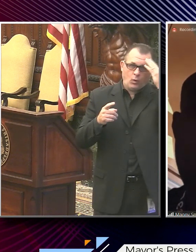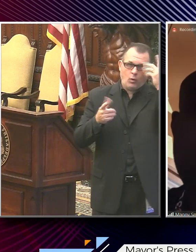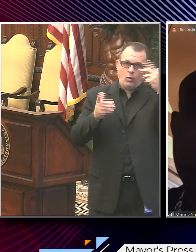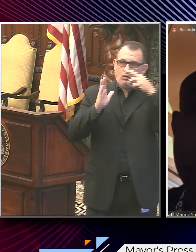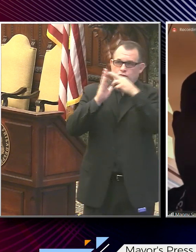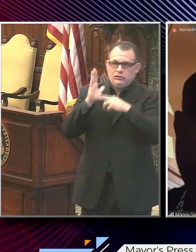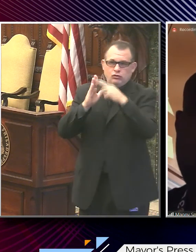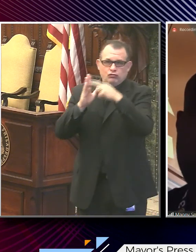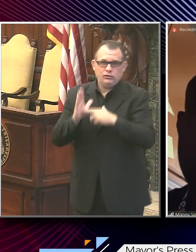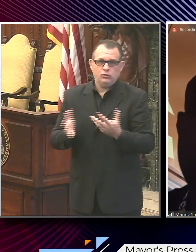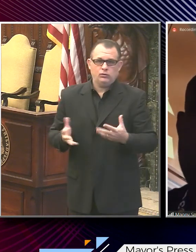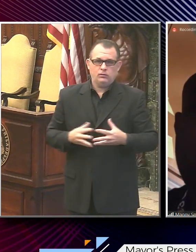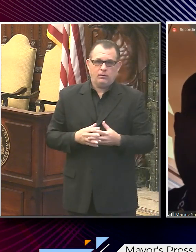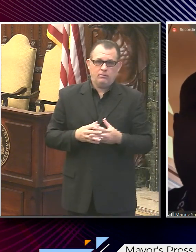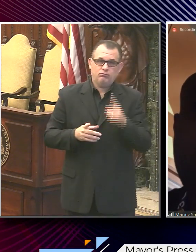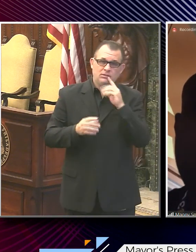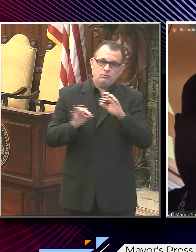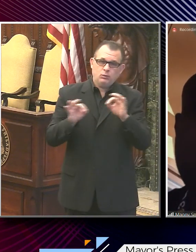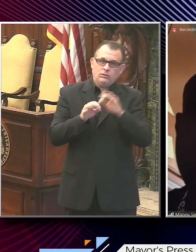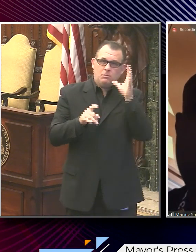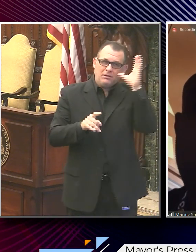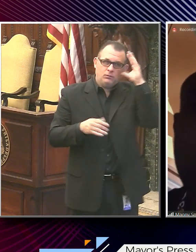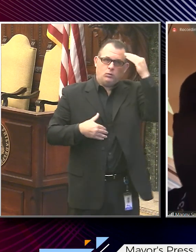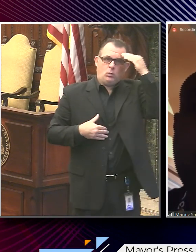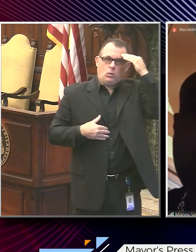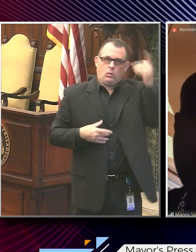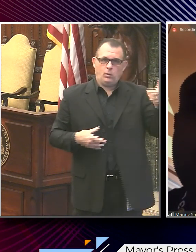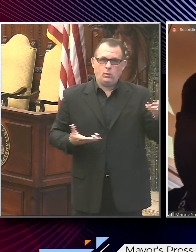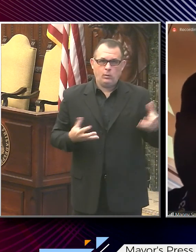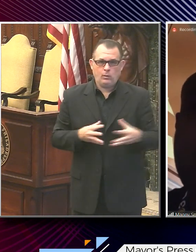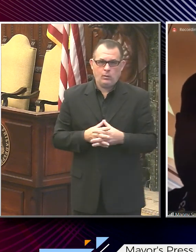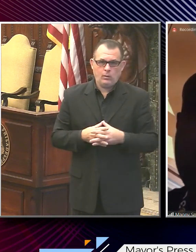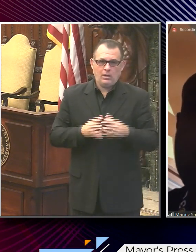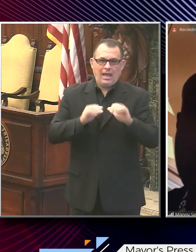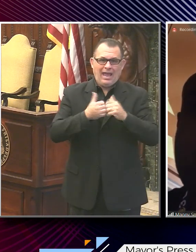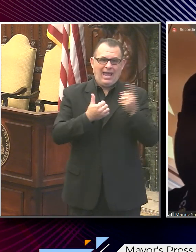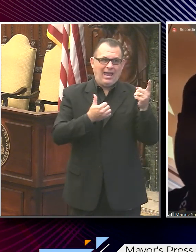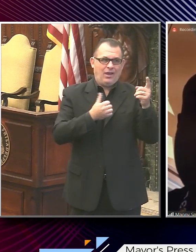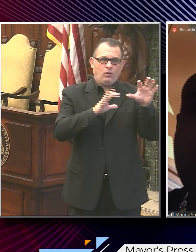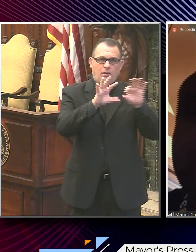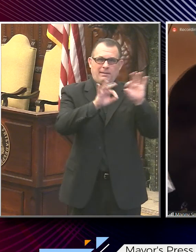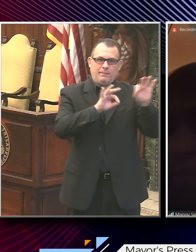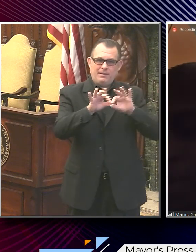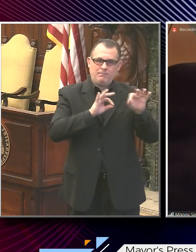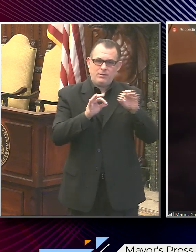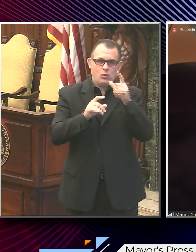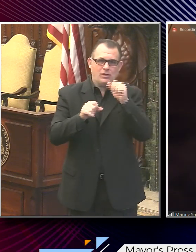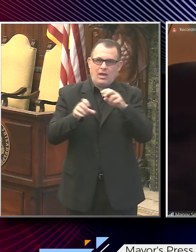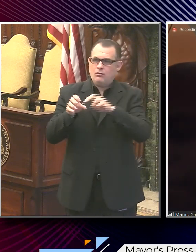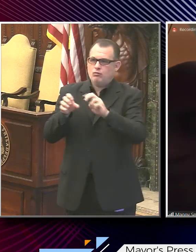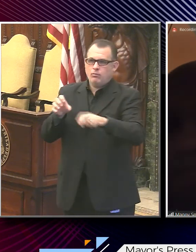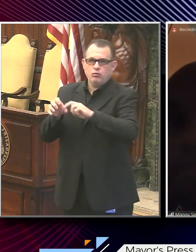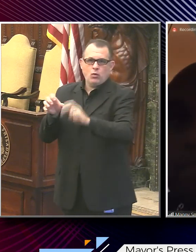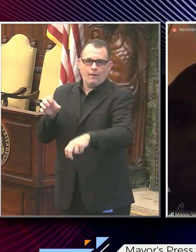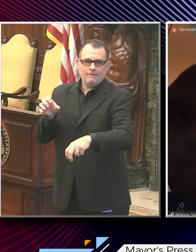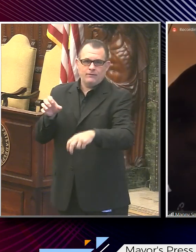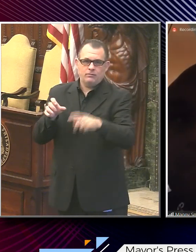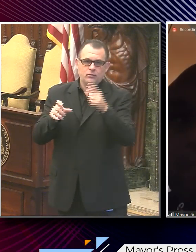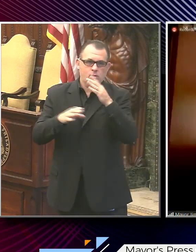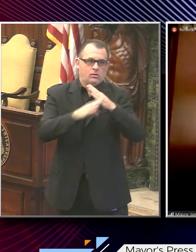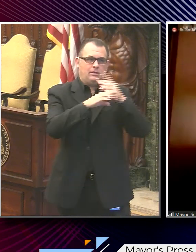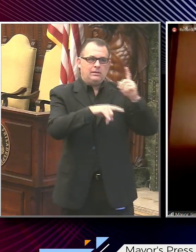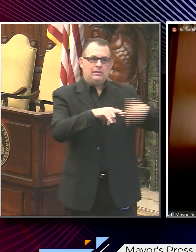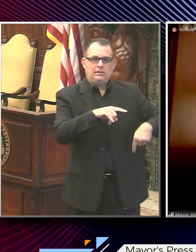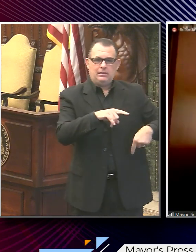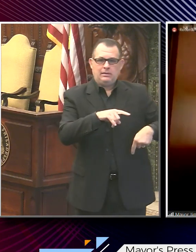about when parents will know when, or how you're doing that selection process? We try to update them as often as we can. All